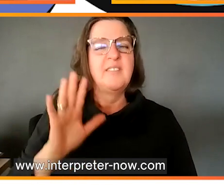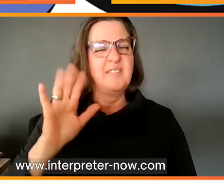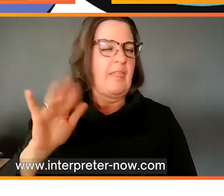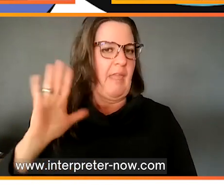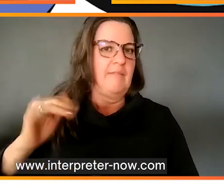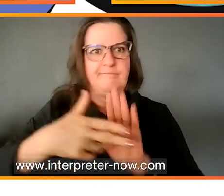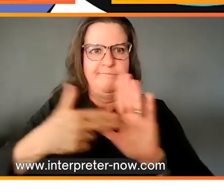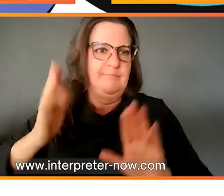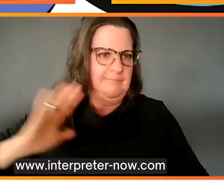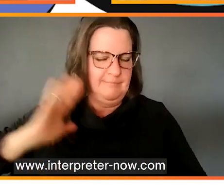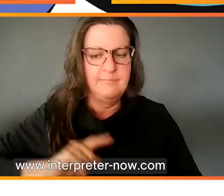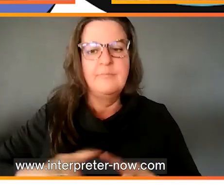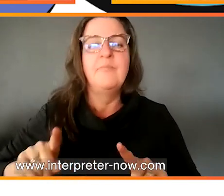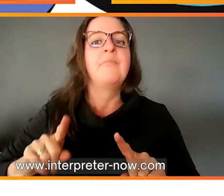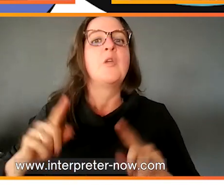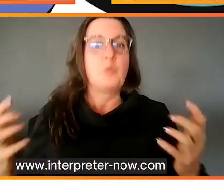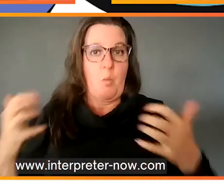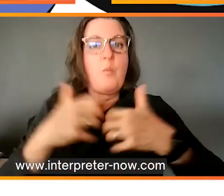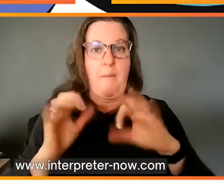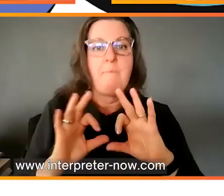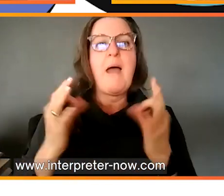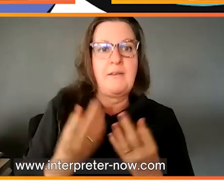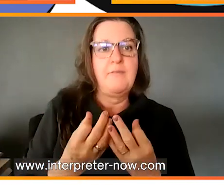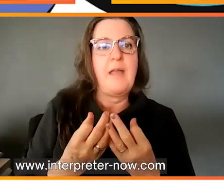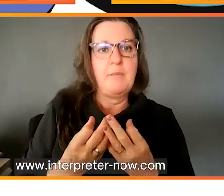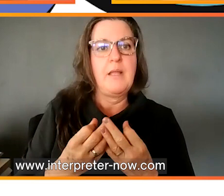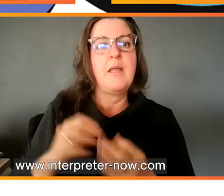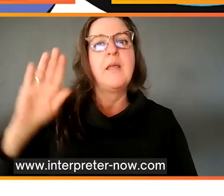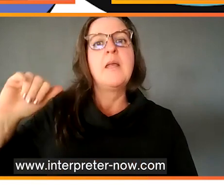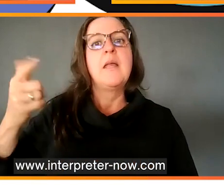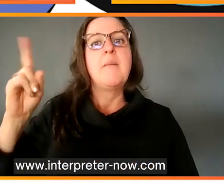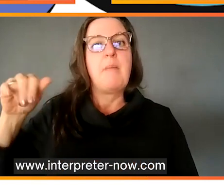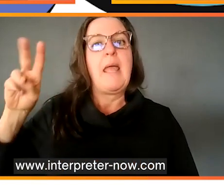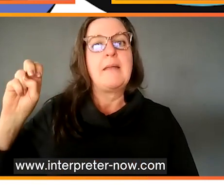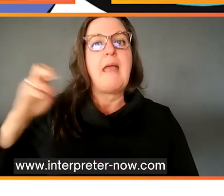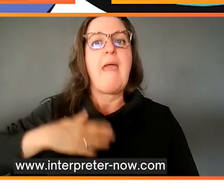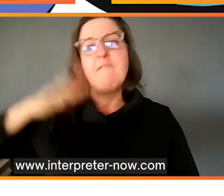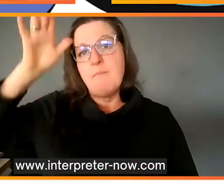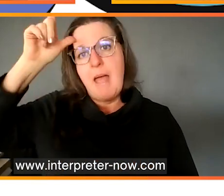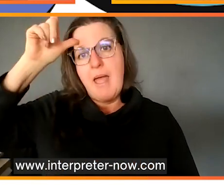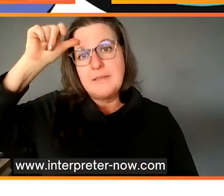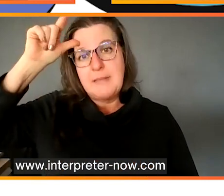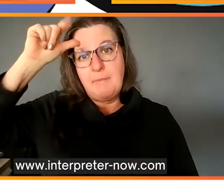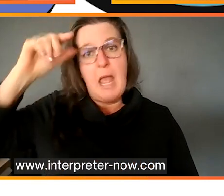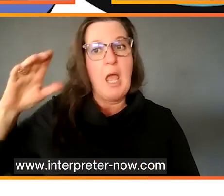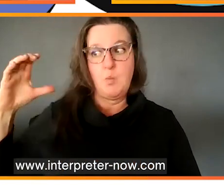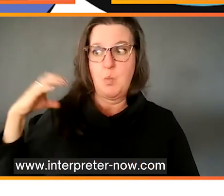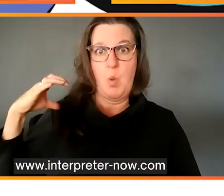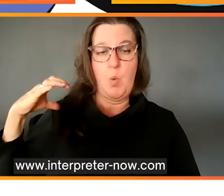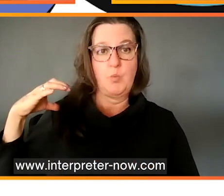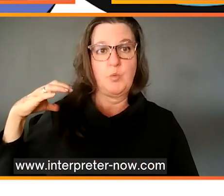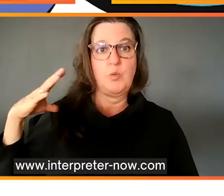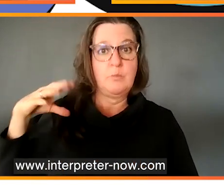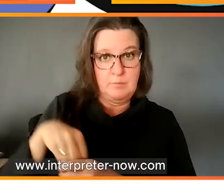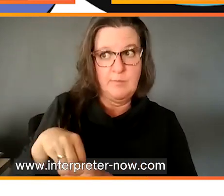coach, came into our lives. He brought with him 4 sons. I already had one older brother. And so I suddenly at